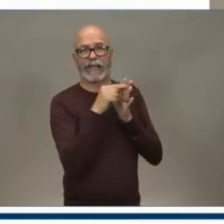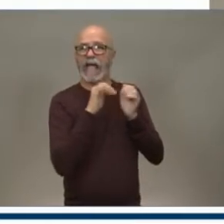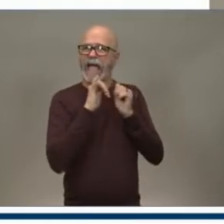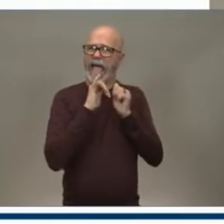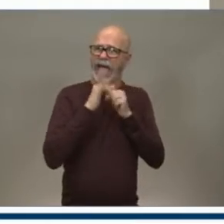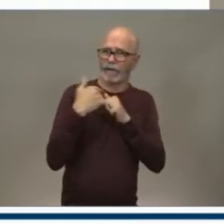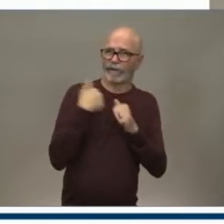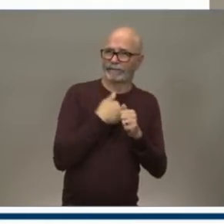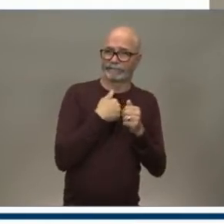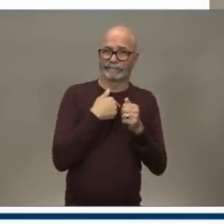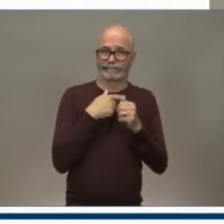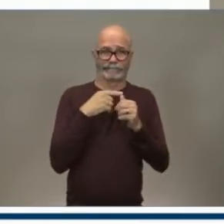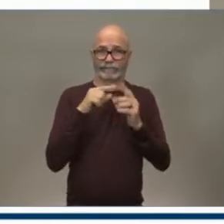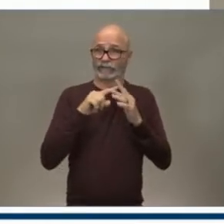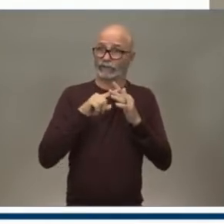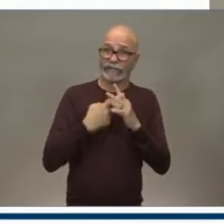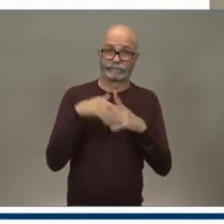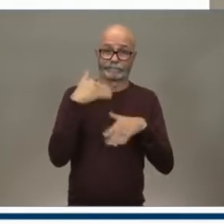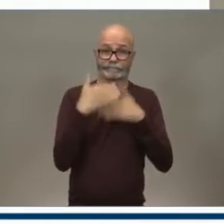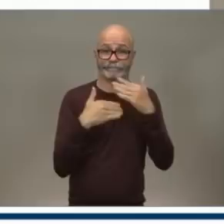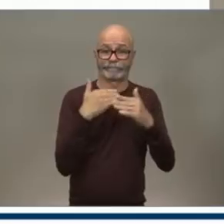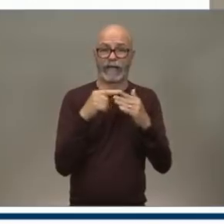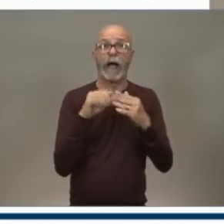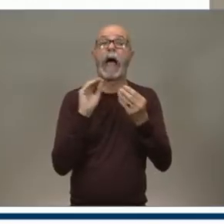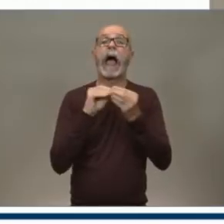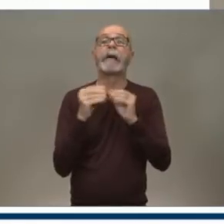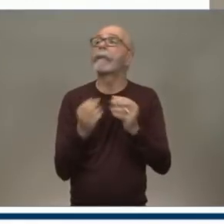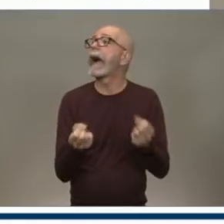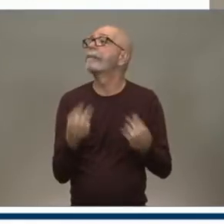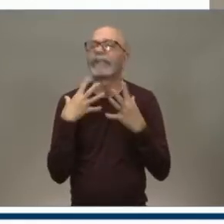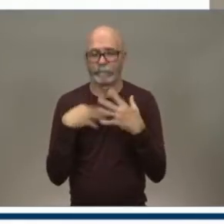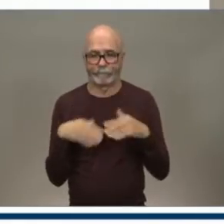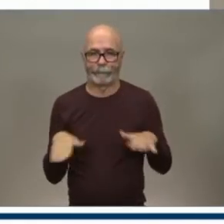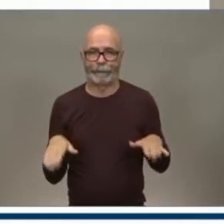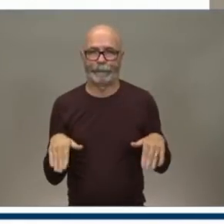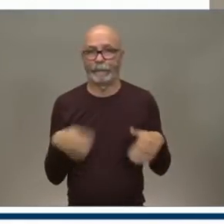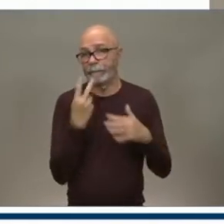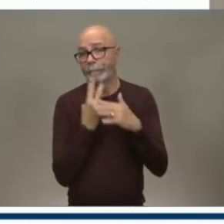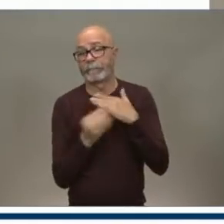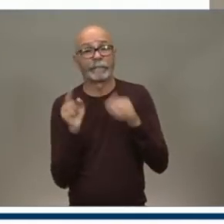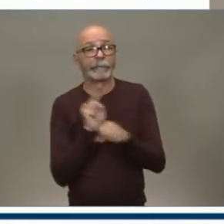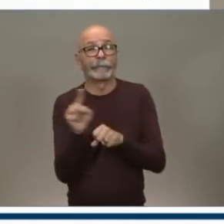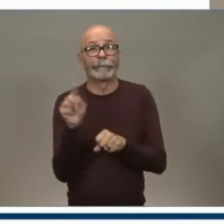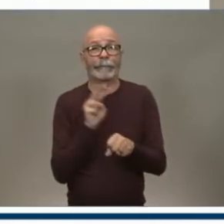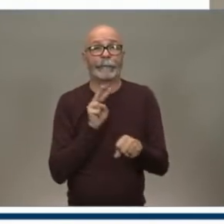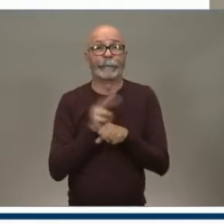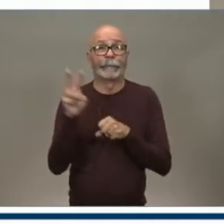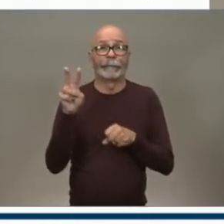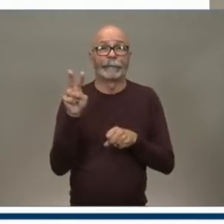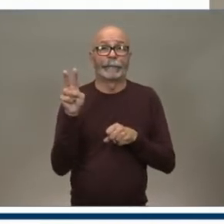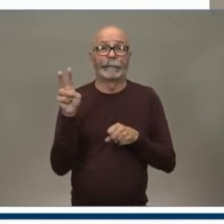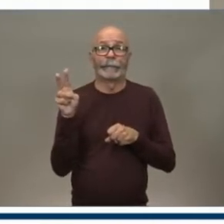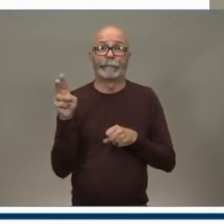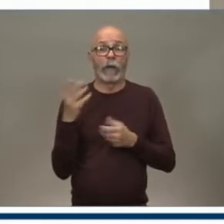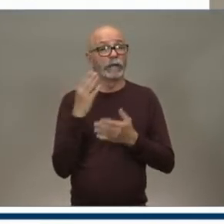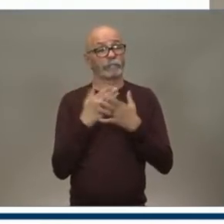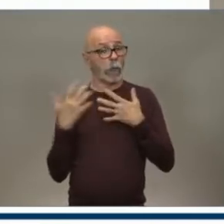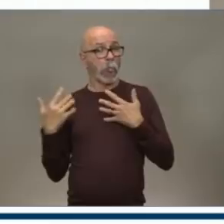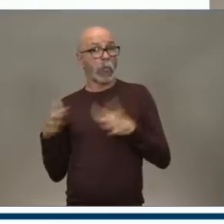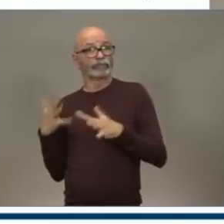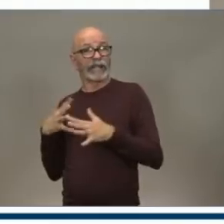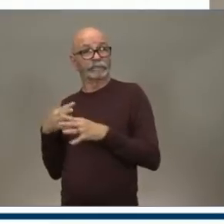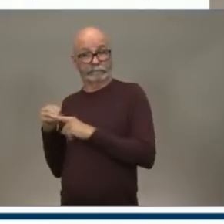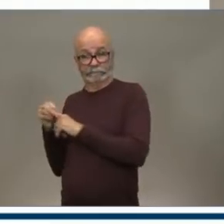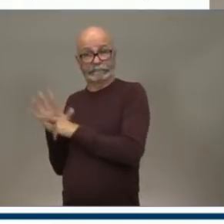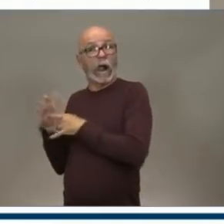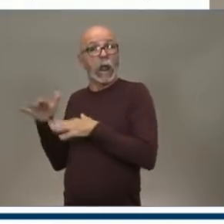the numbers that occur in 2 weeks from now. Some of the exposures have already happened. That's why the next week or so is really important